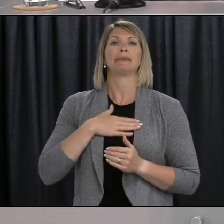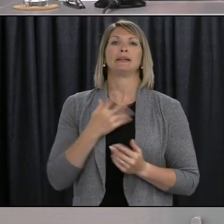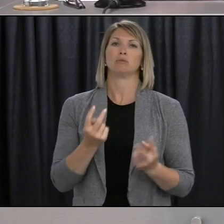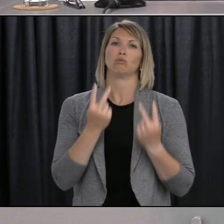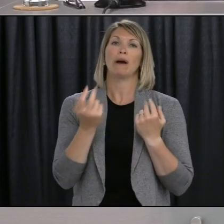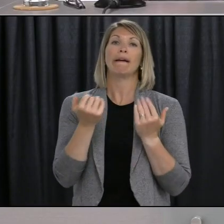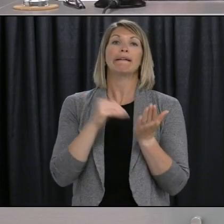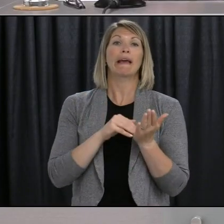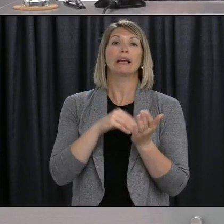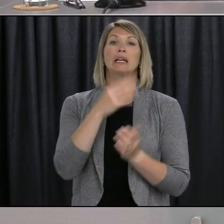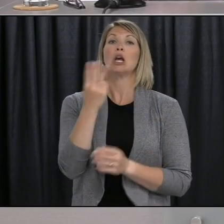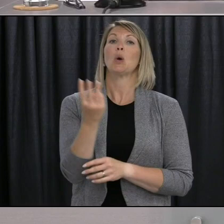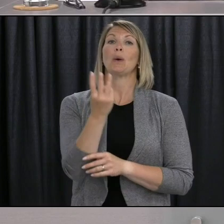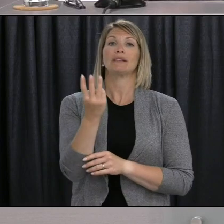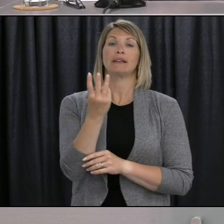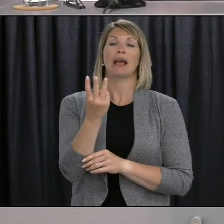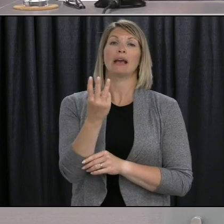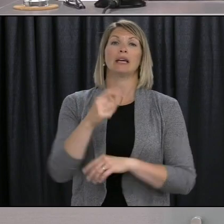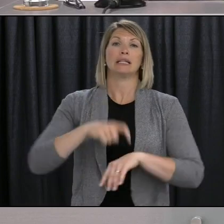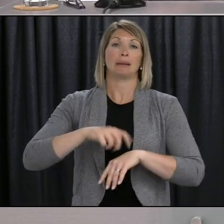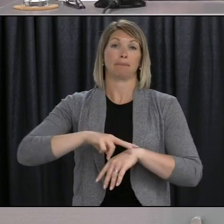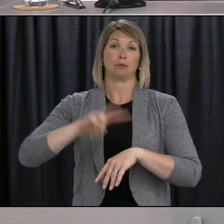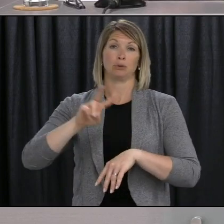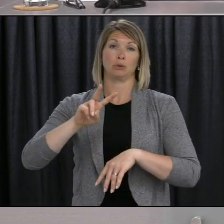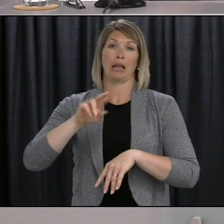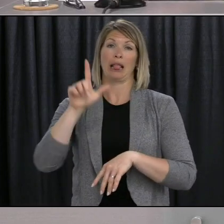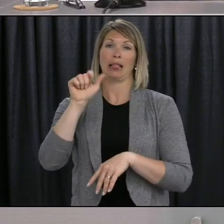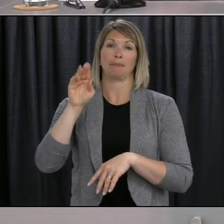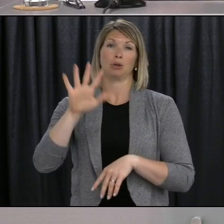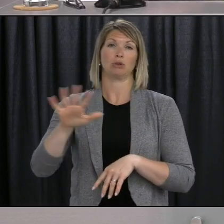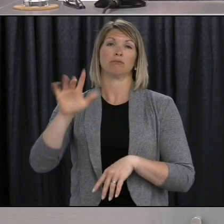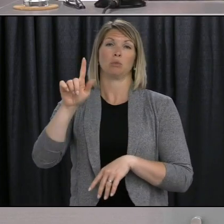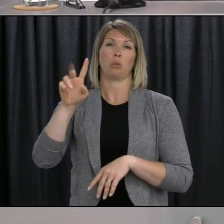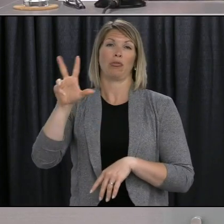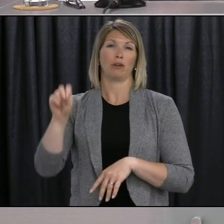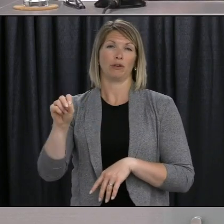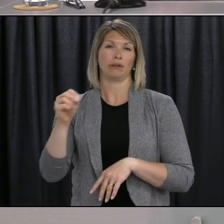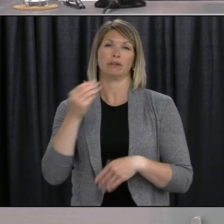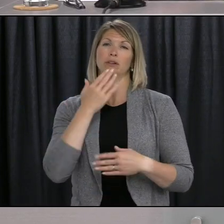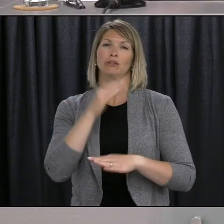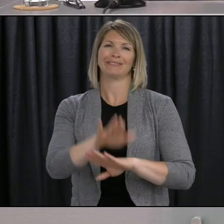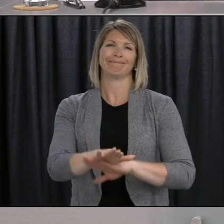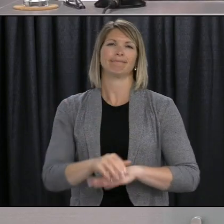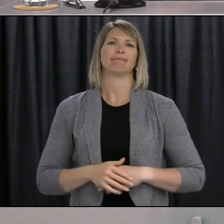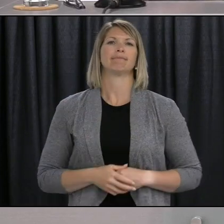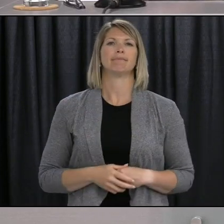Wednesday, June 17th at 2 p.m., 1:30 in most of Labrador. Have a great evening, everyone.